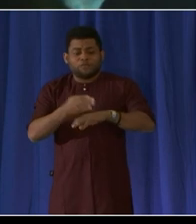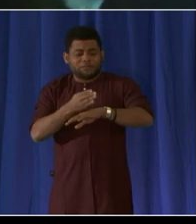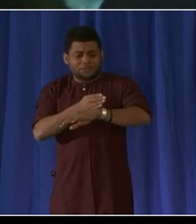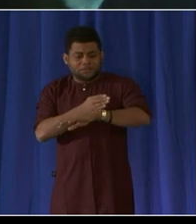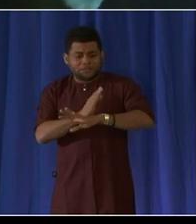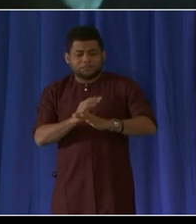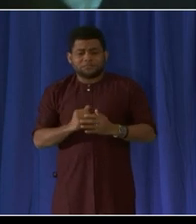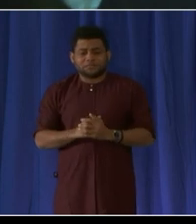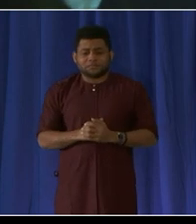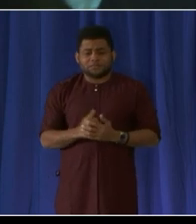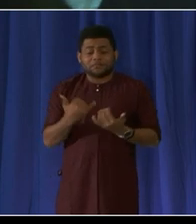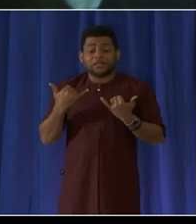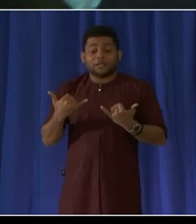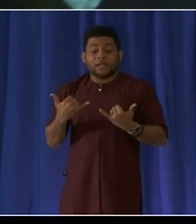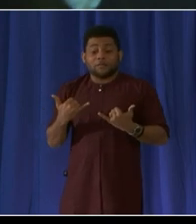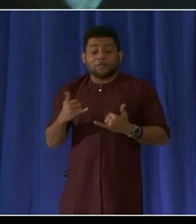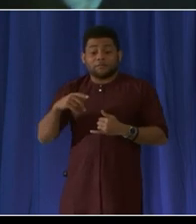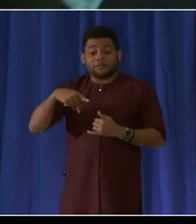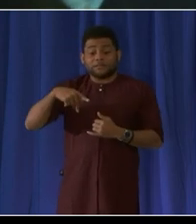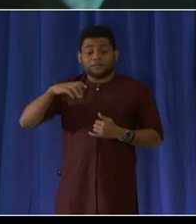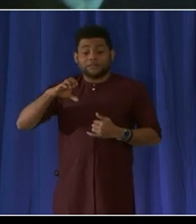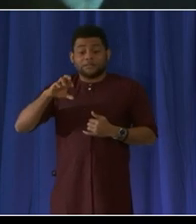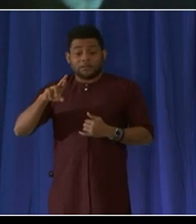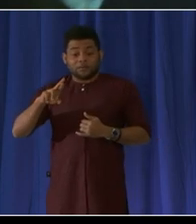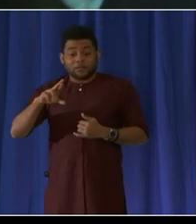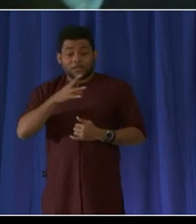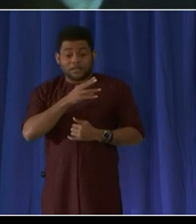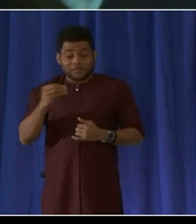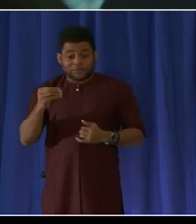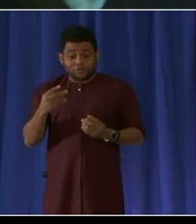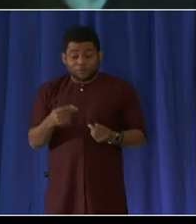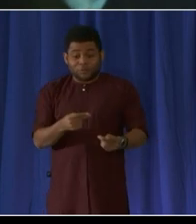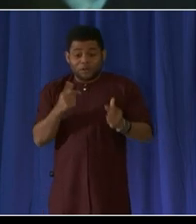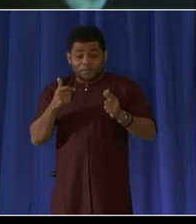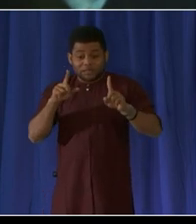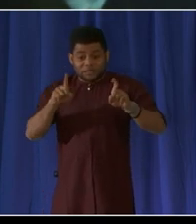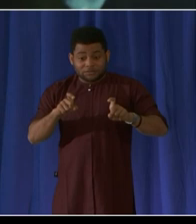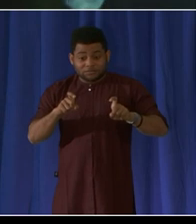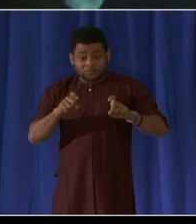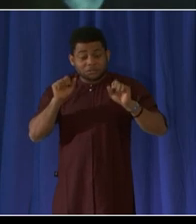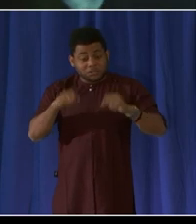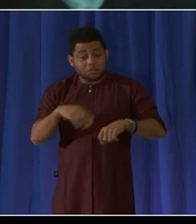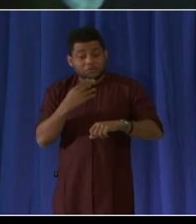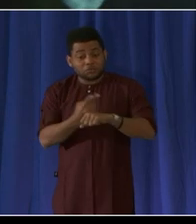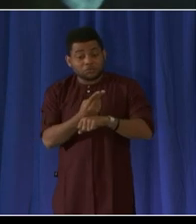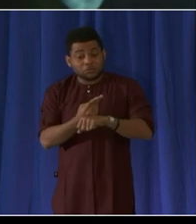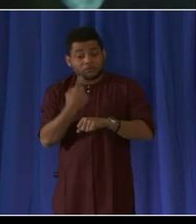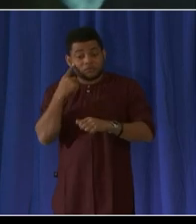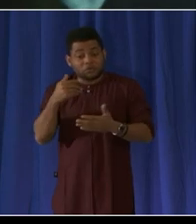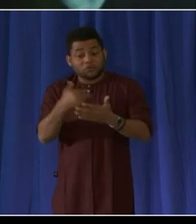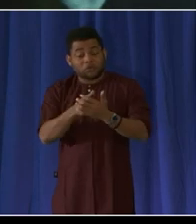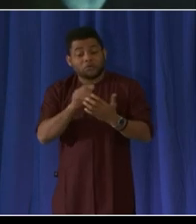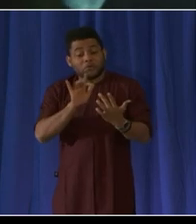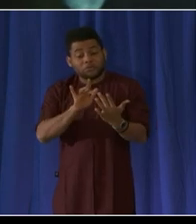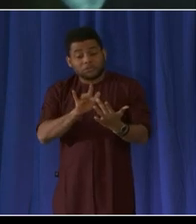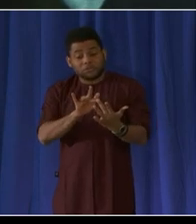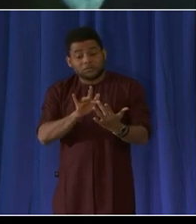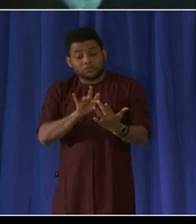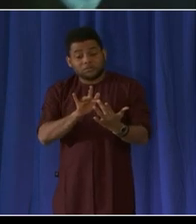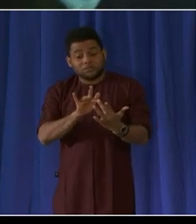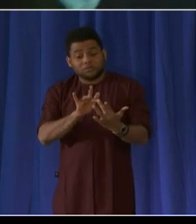One, now both the PCR and the rapid antigen test can be used for close